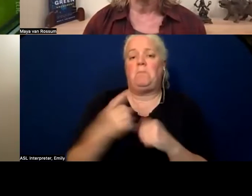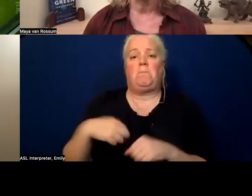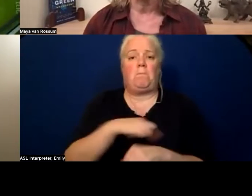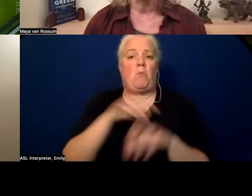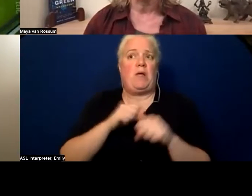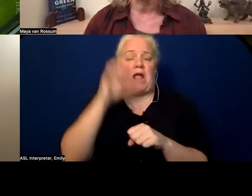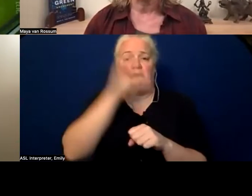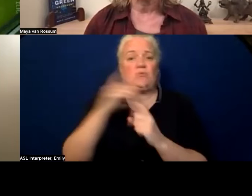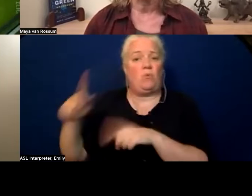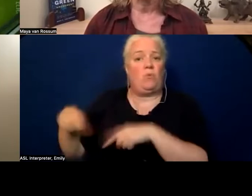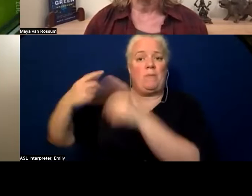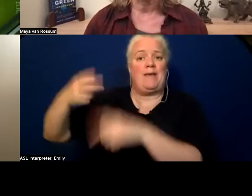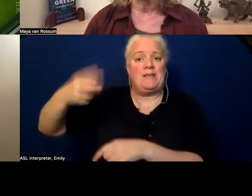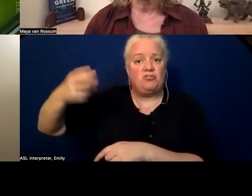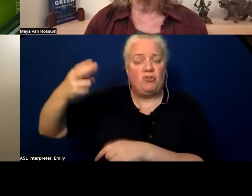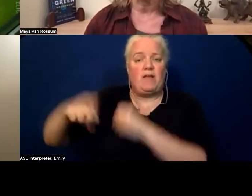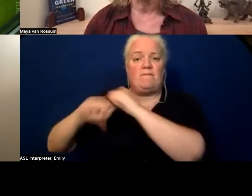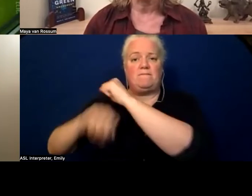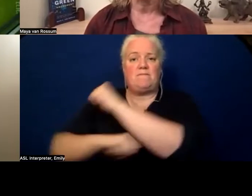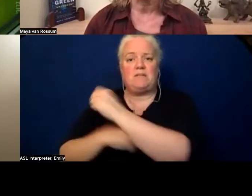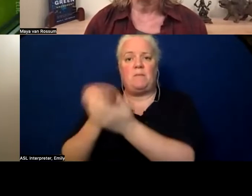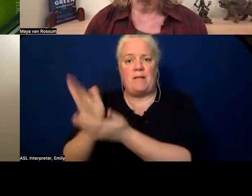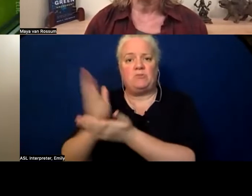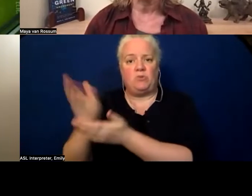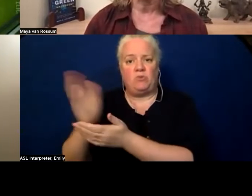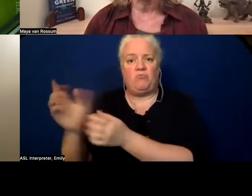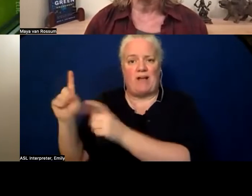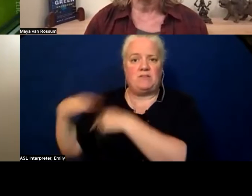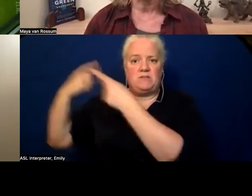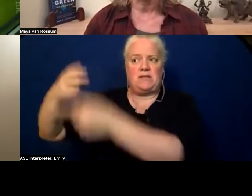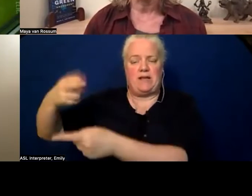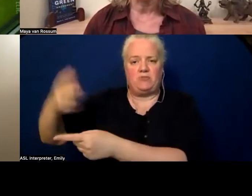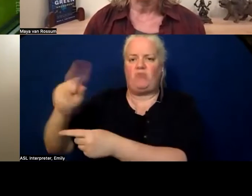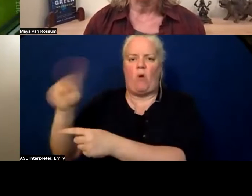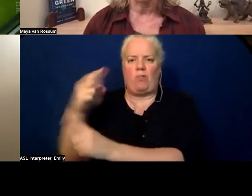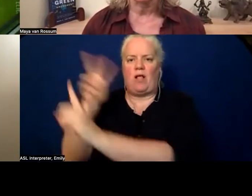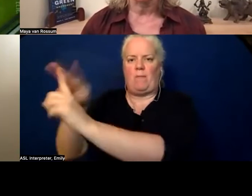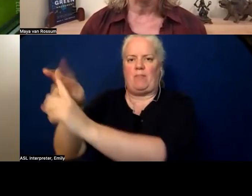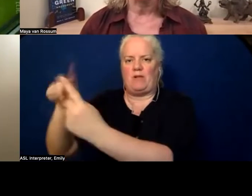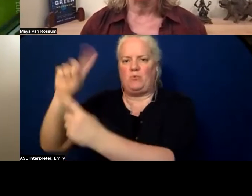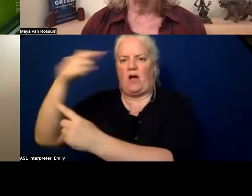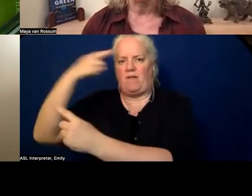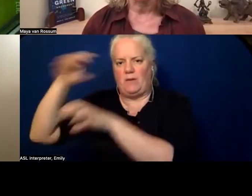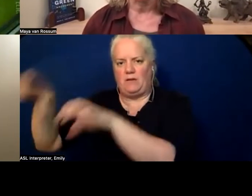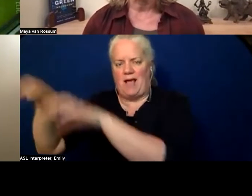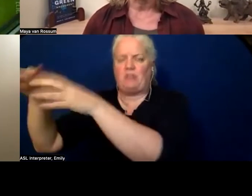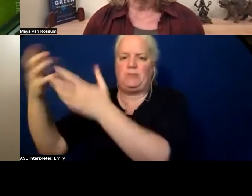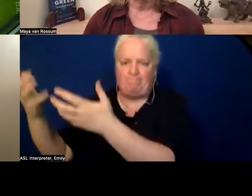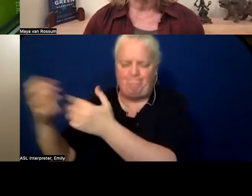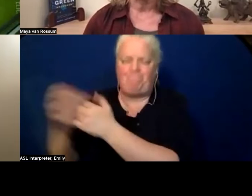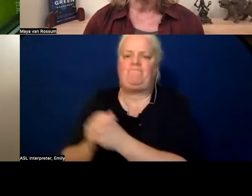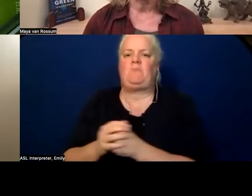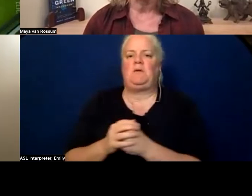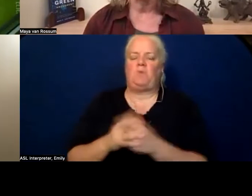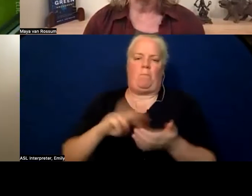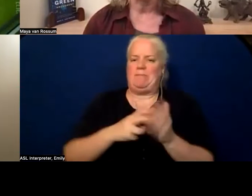this point in history that it only covers state action. That does not mean that we cannot use